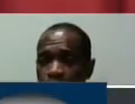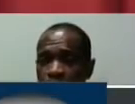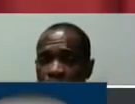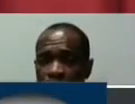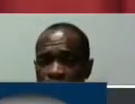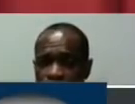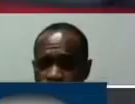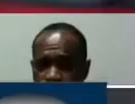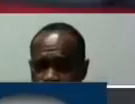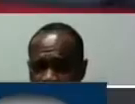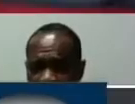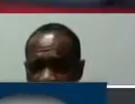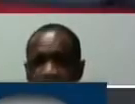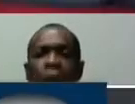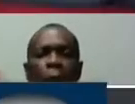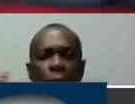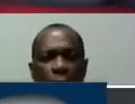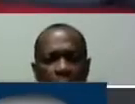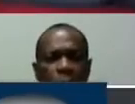signed.